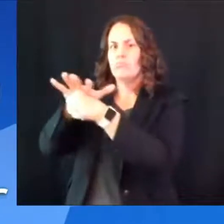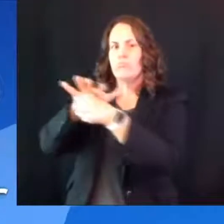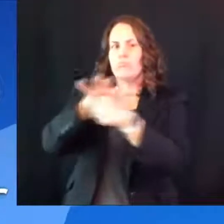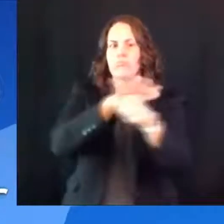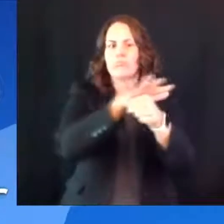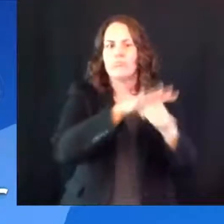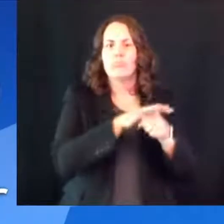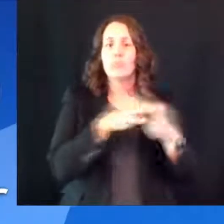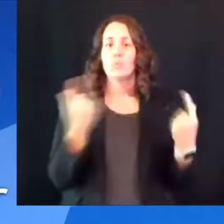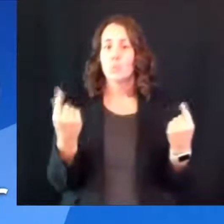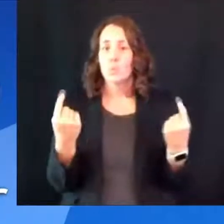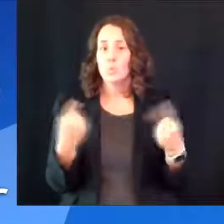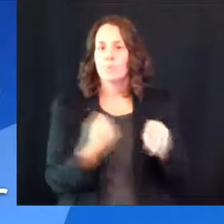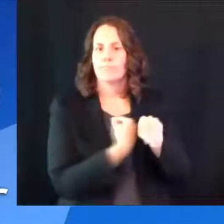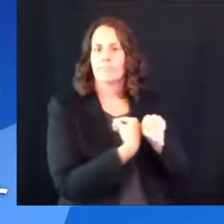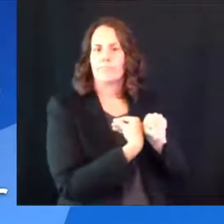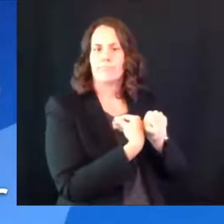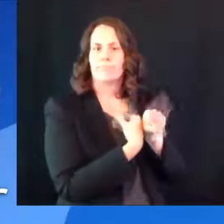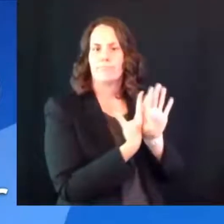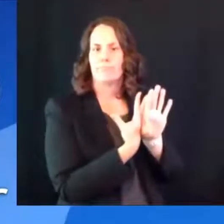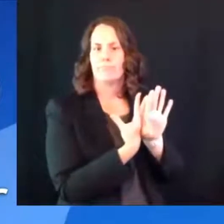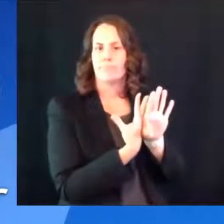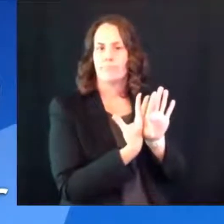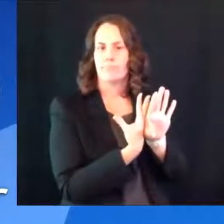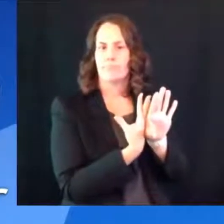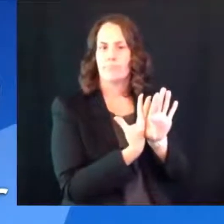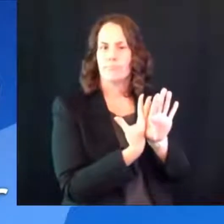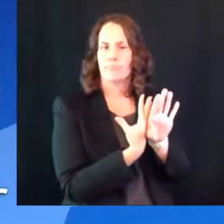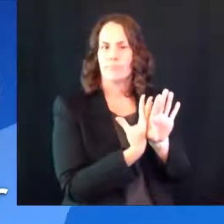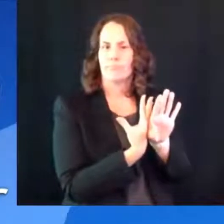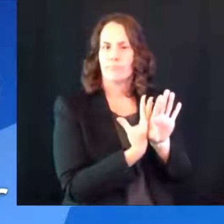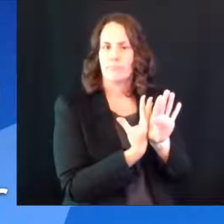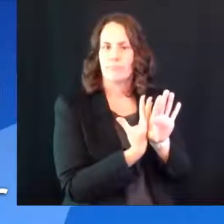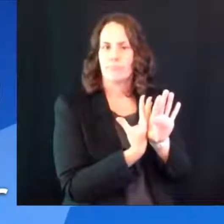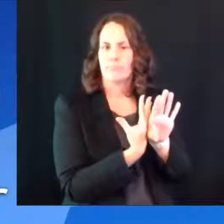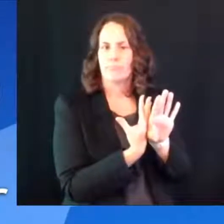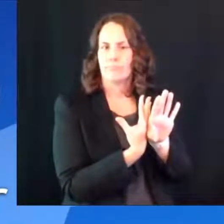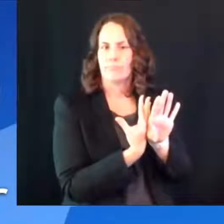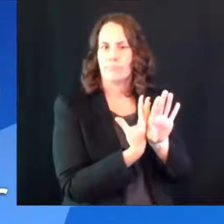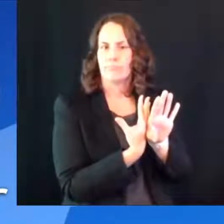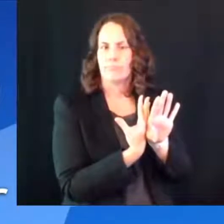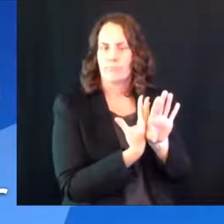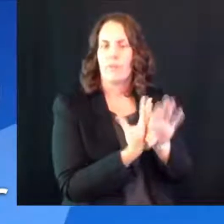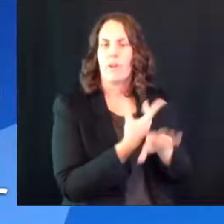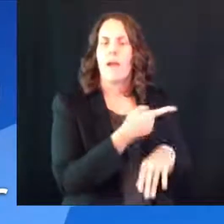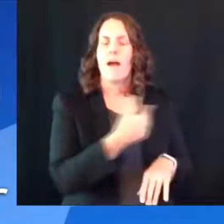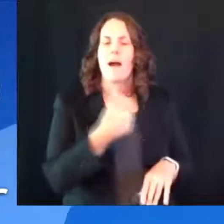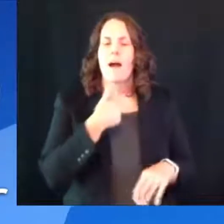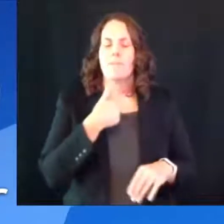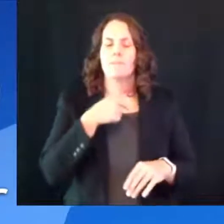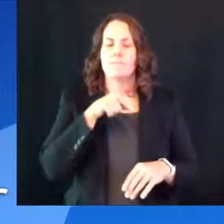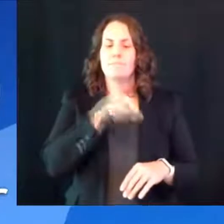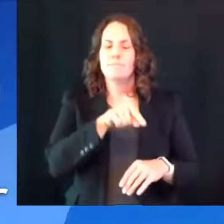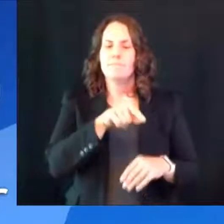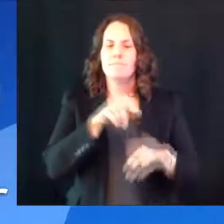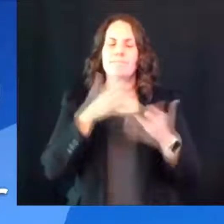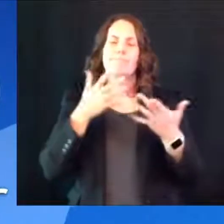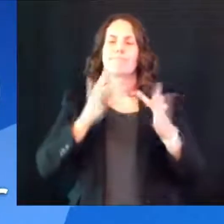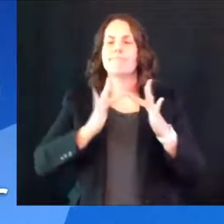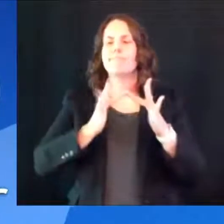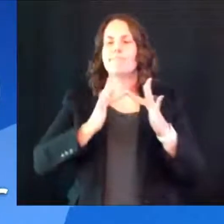from the state, or does the state see that data and monitor it and just kind of keep tabs of